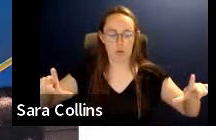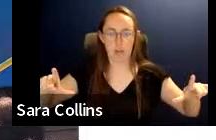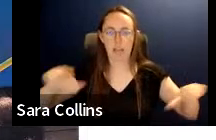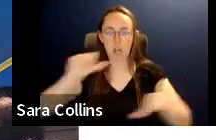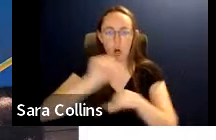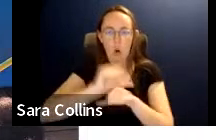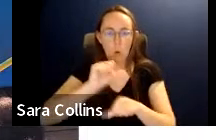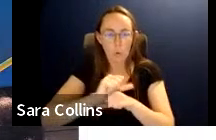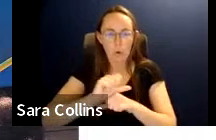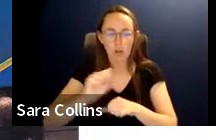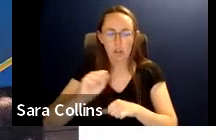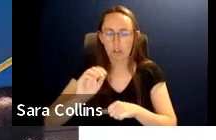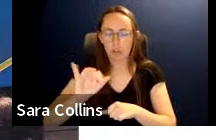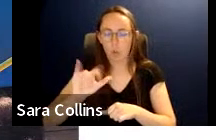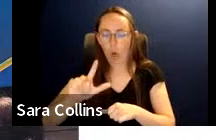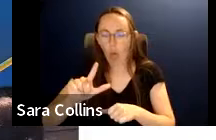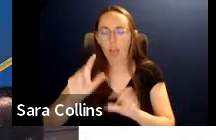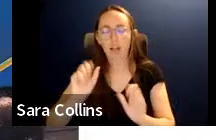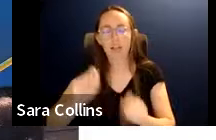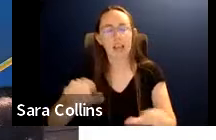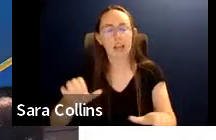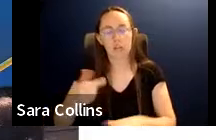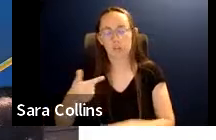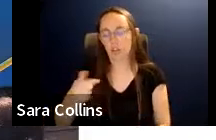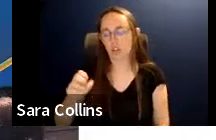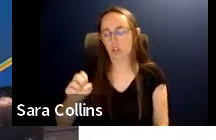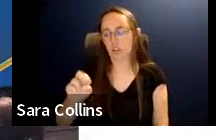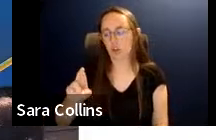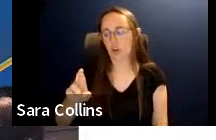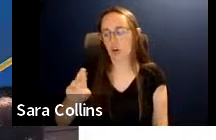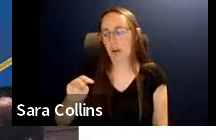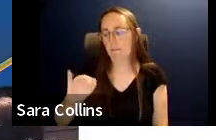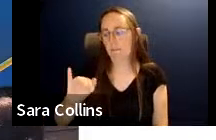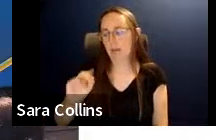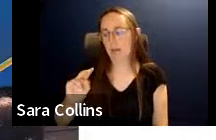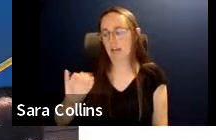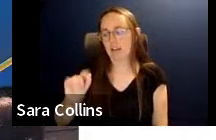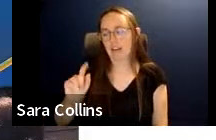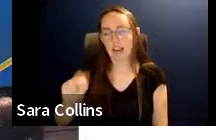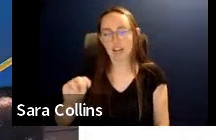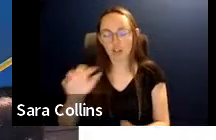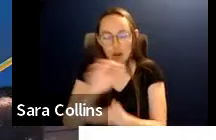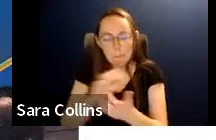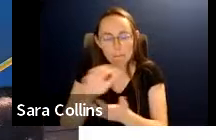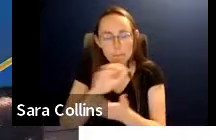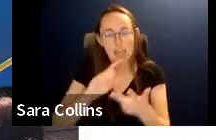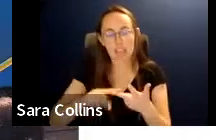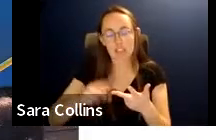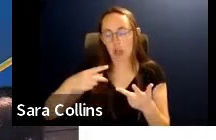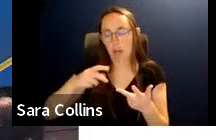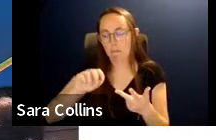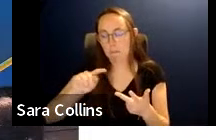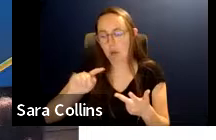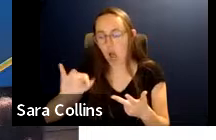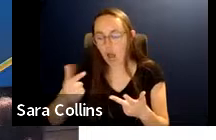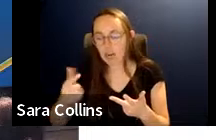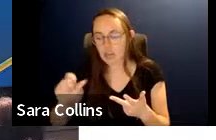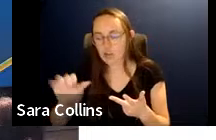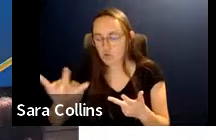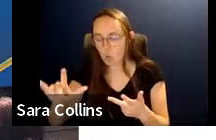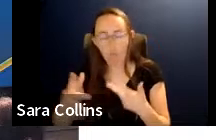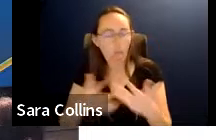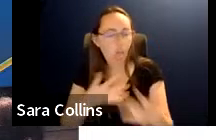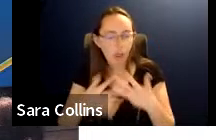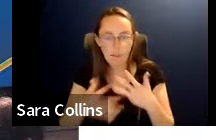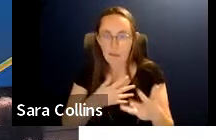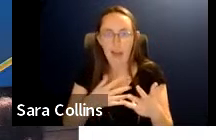call germination mix if you're doing seeds, potting soil if you're taking seedlings and potting them up to something larger. And that can be done